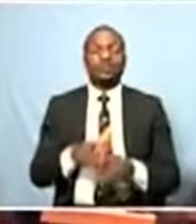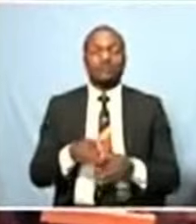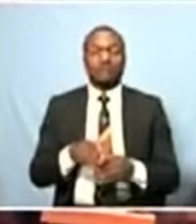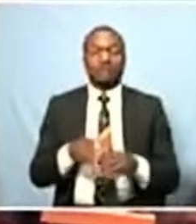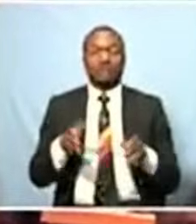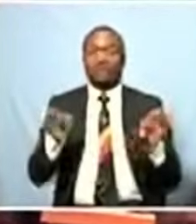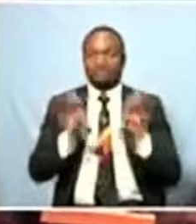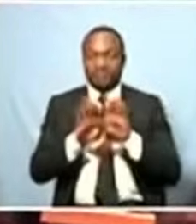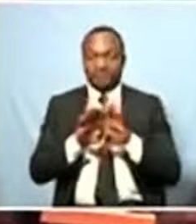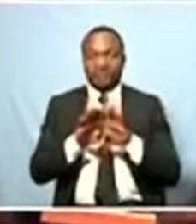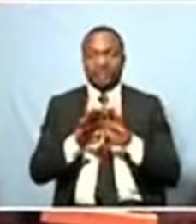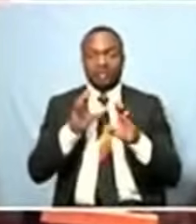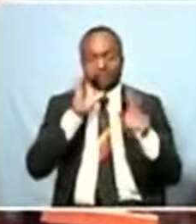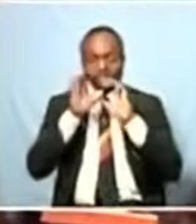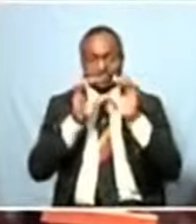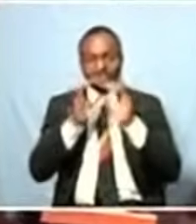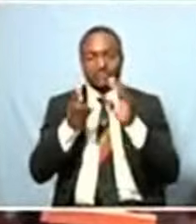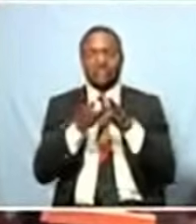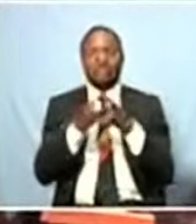divide.